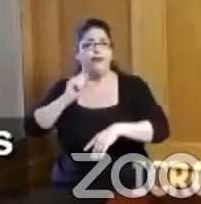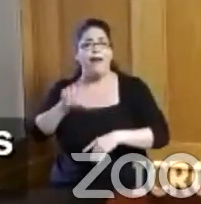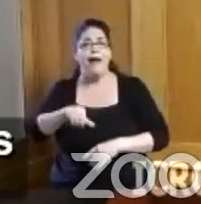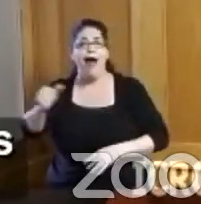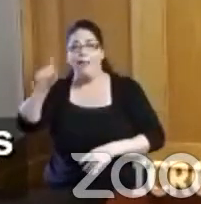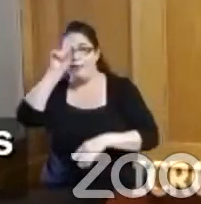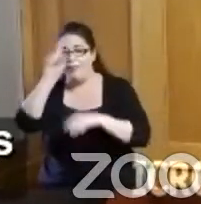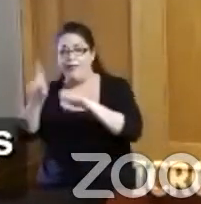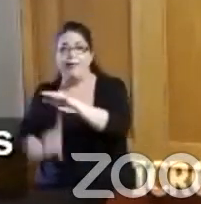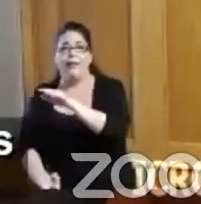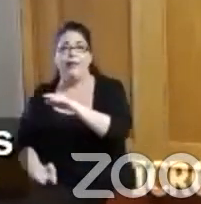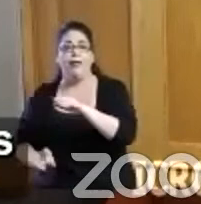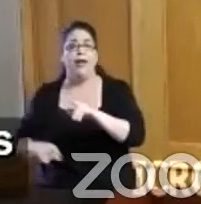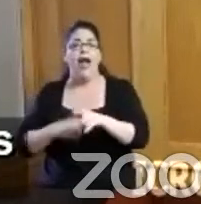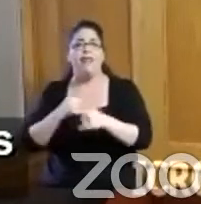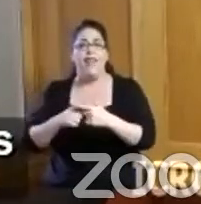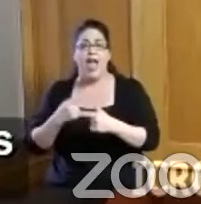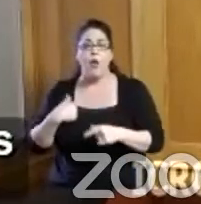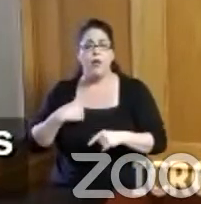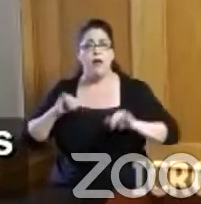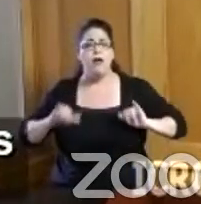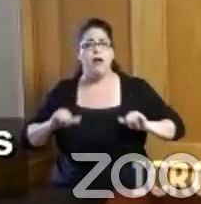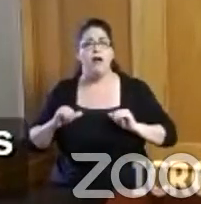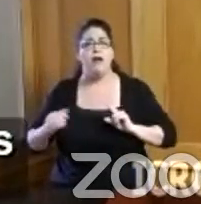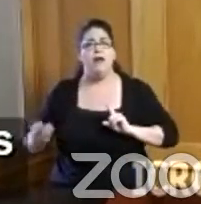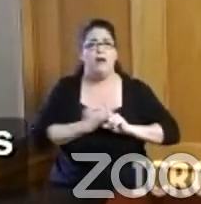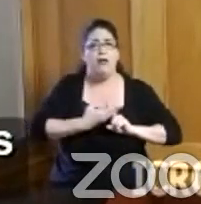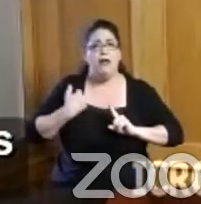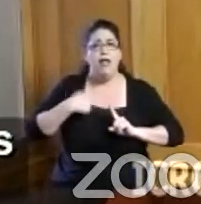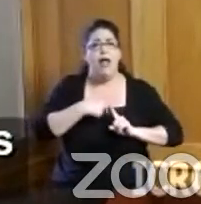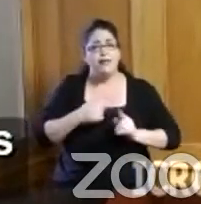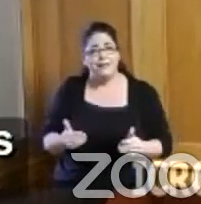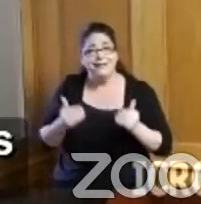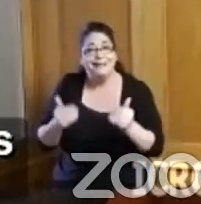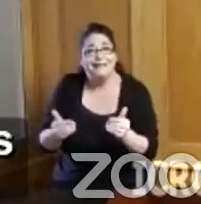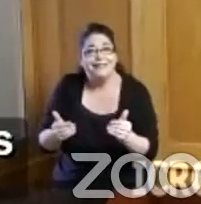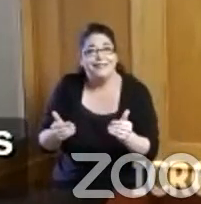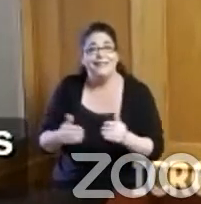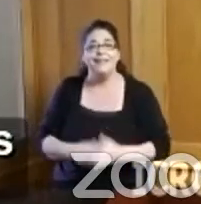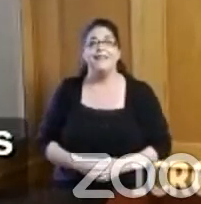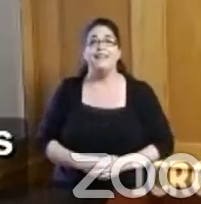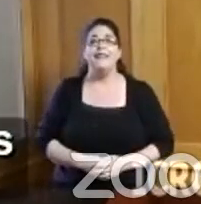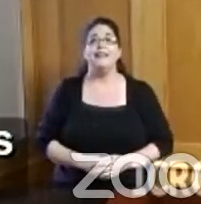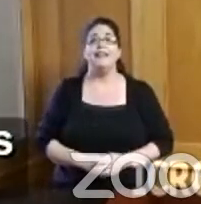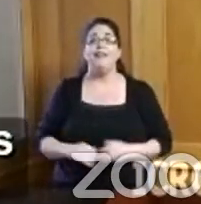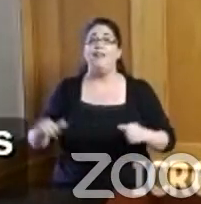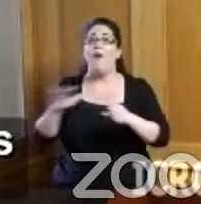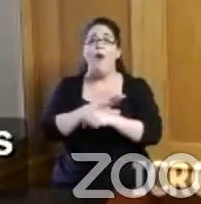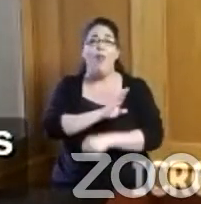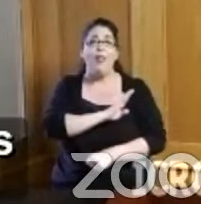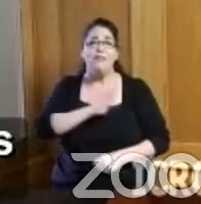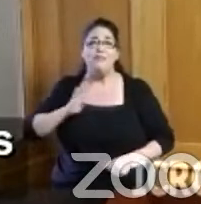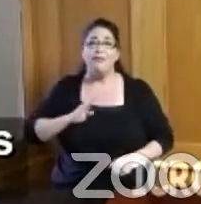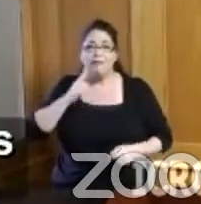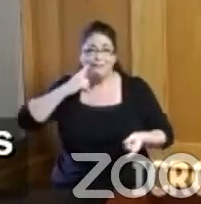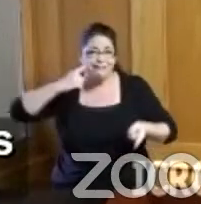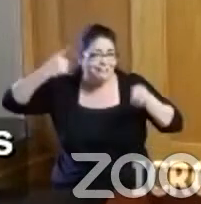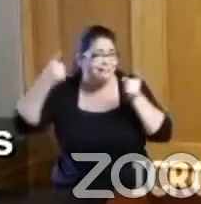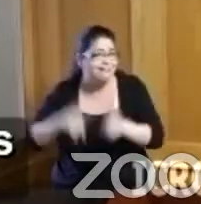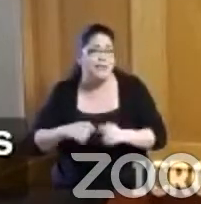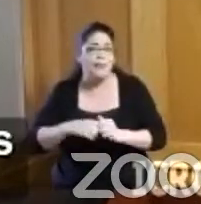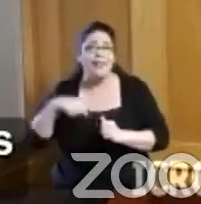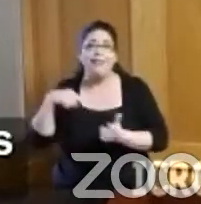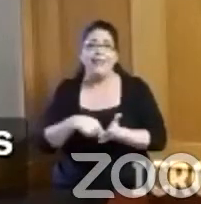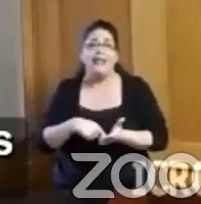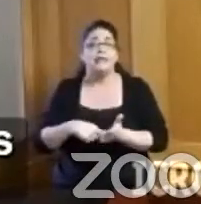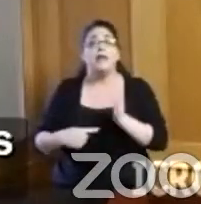not thought of, and then we buy into it. So this is, as we were saying earlier, the whole board buys into this, and